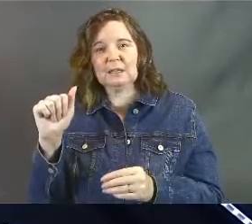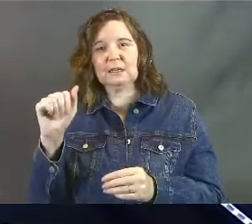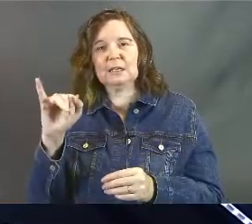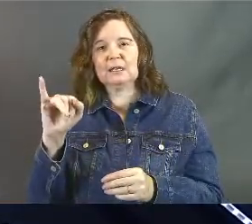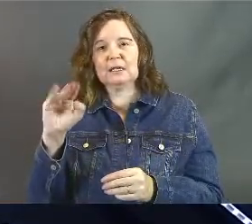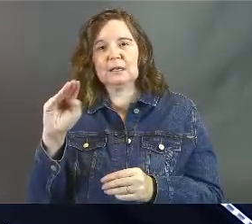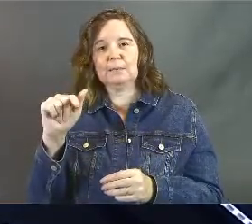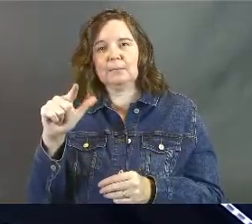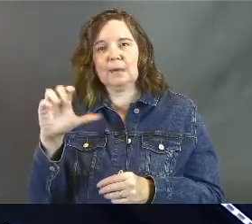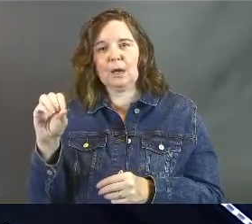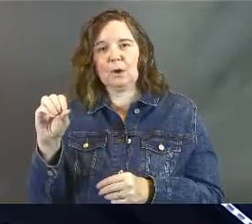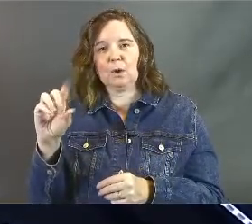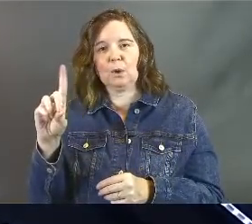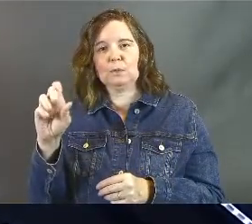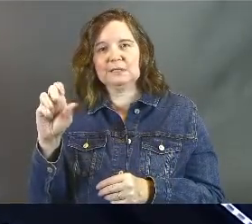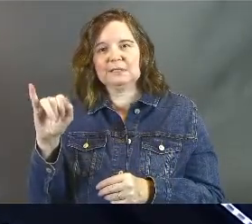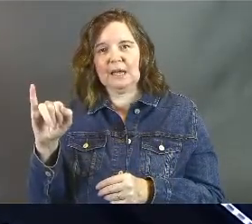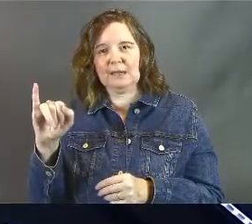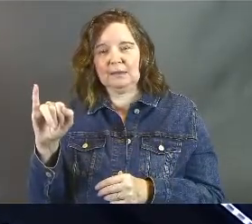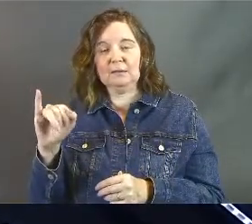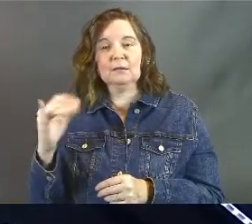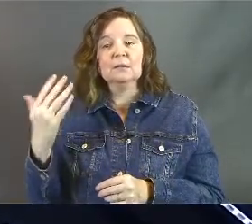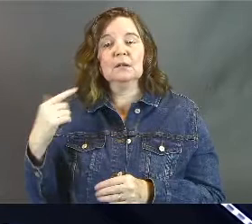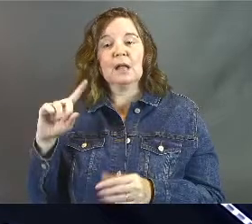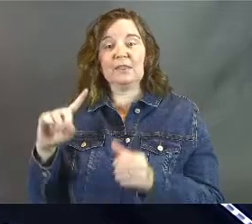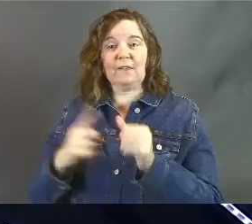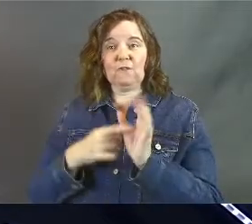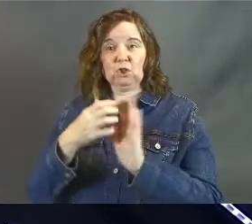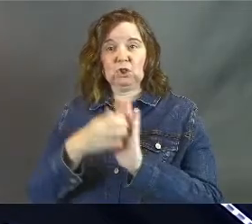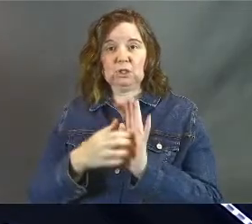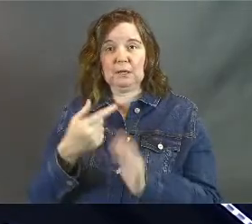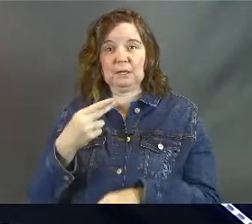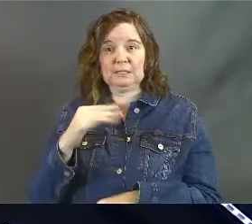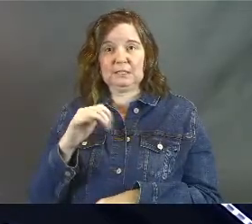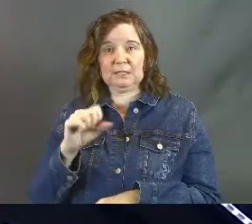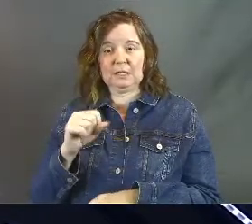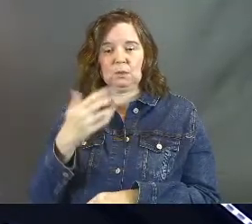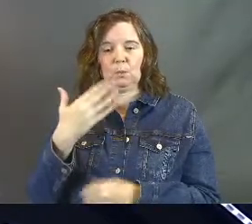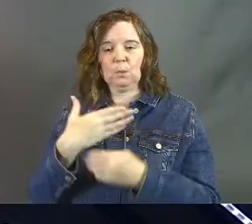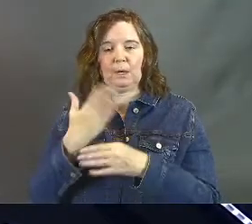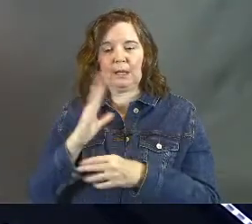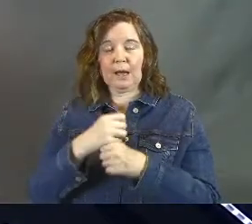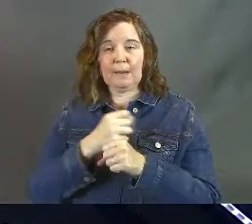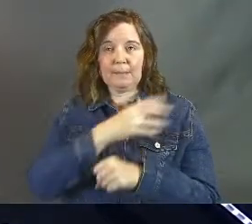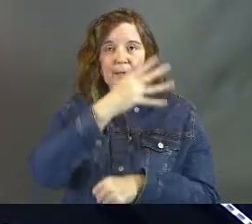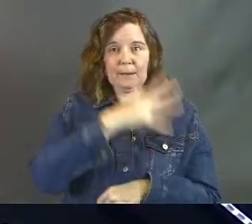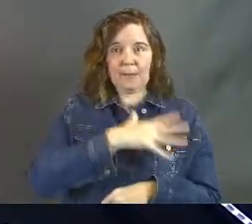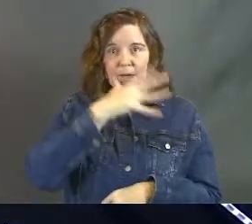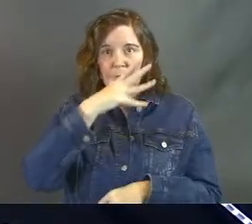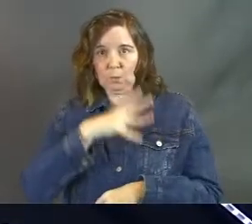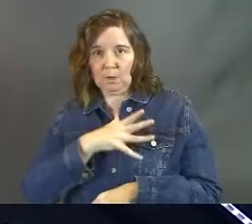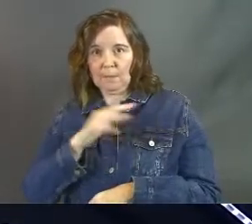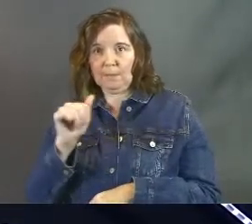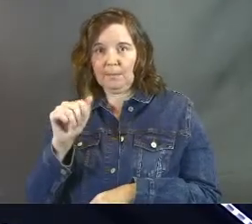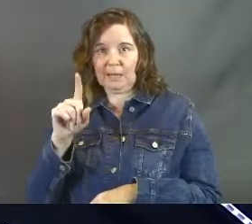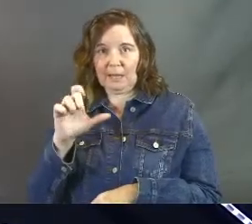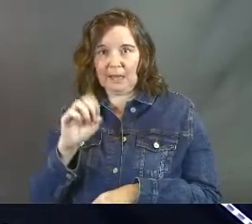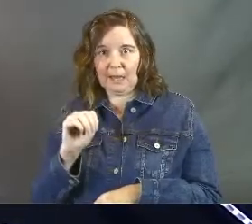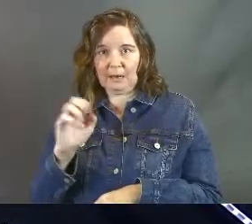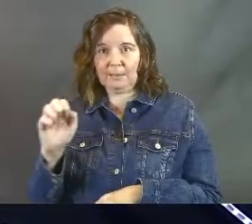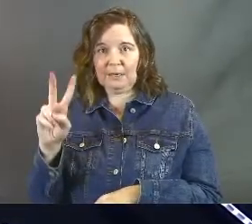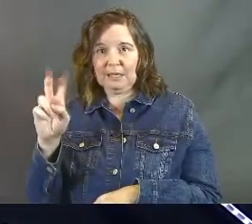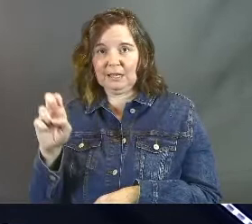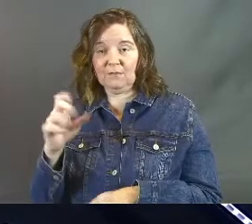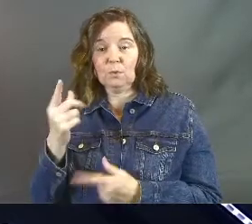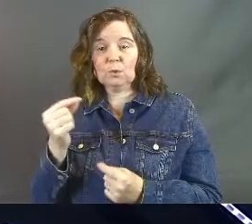Dei before. That right in the very first chapter of Genesis, when God made man and woman, Adam and Eve, it says that he